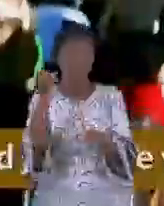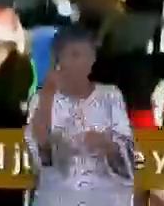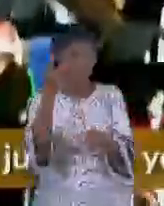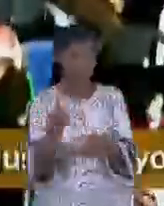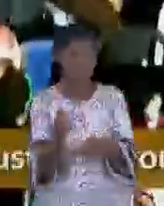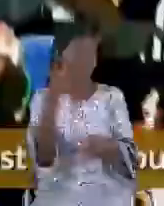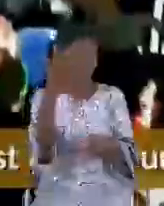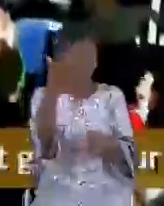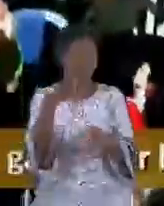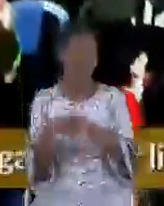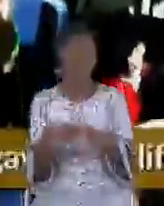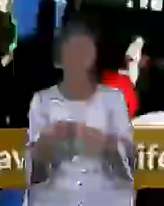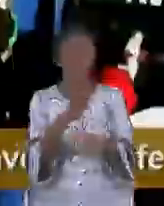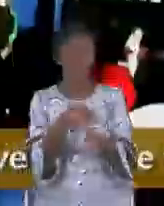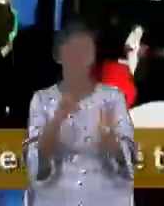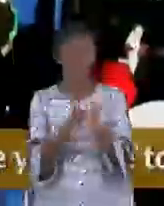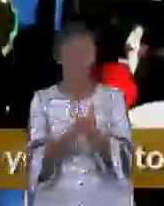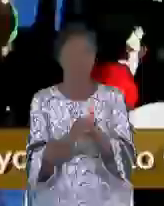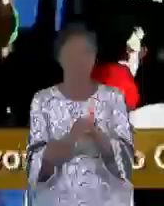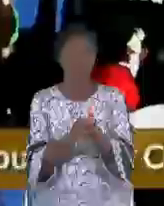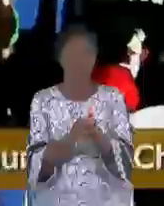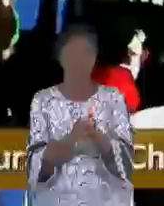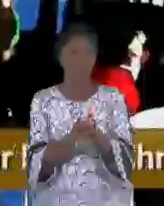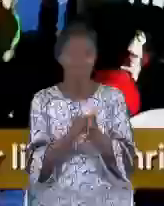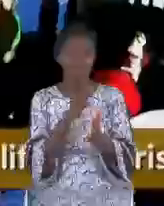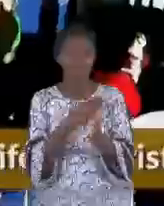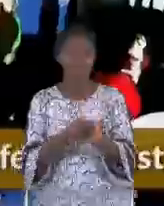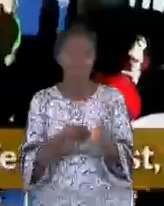And that side is towards the children's church.